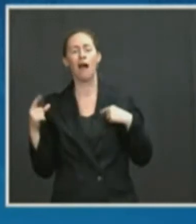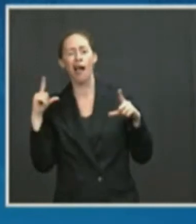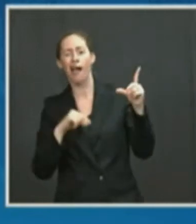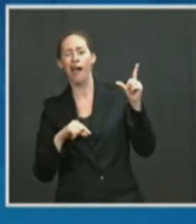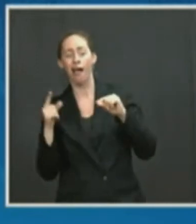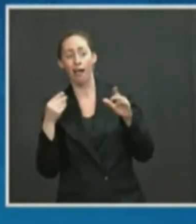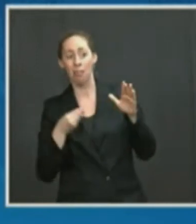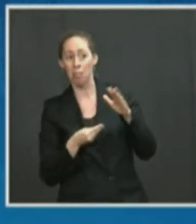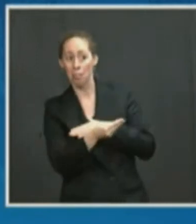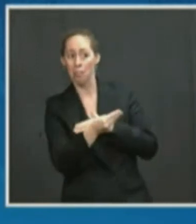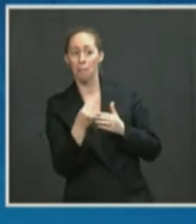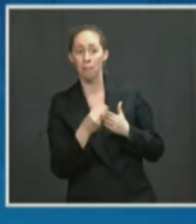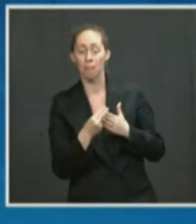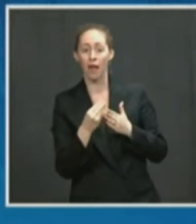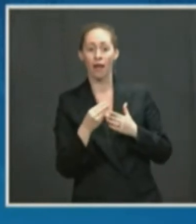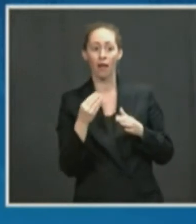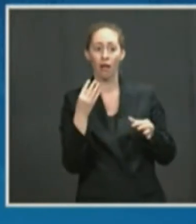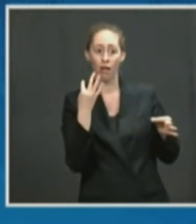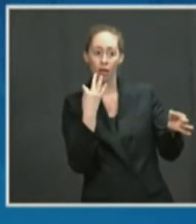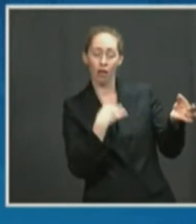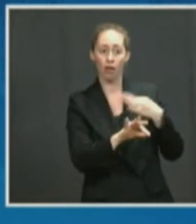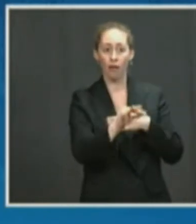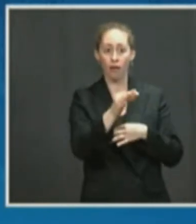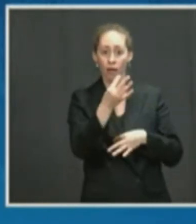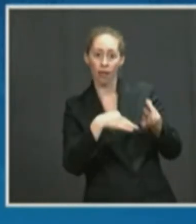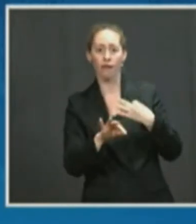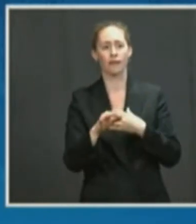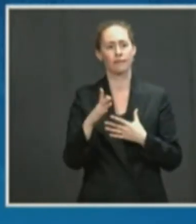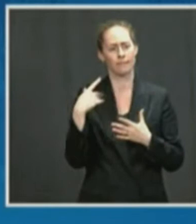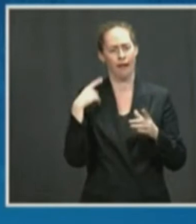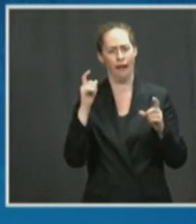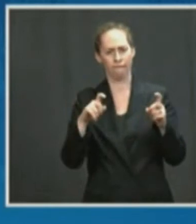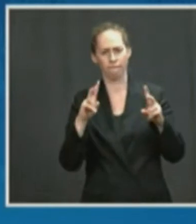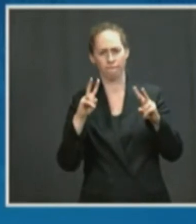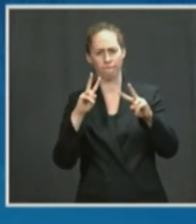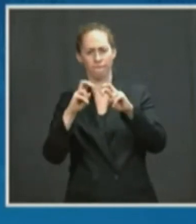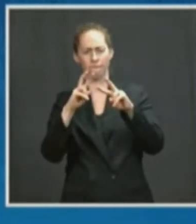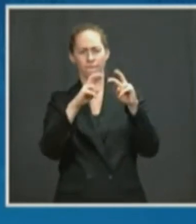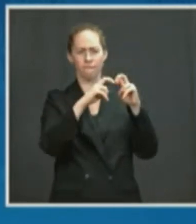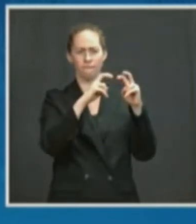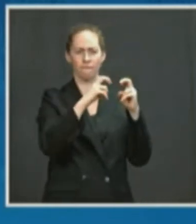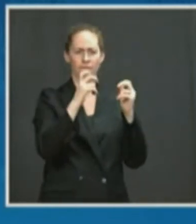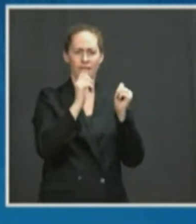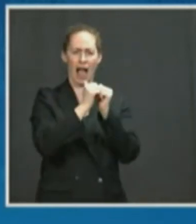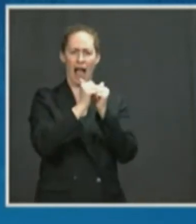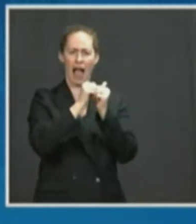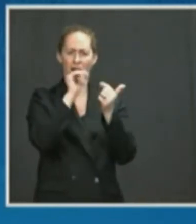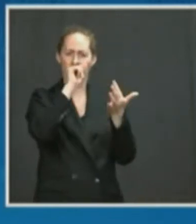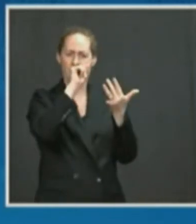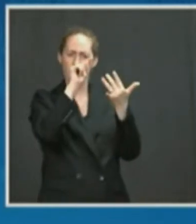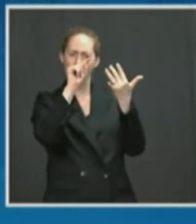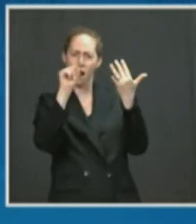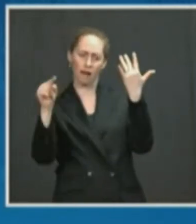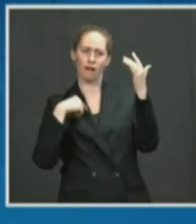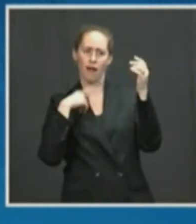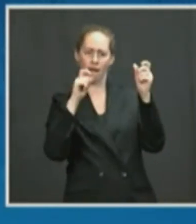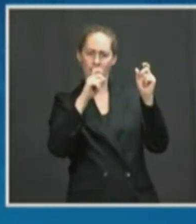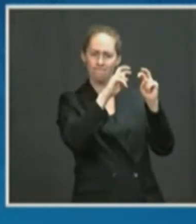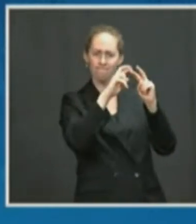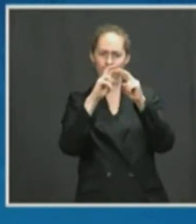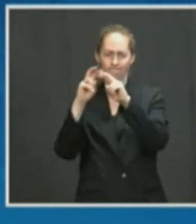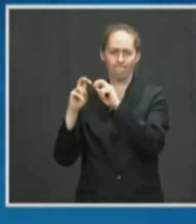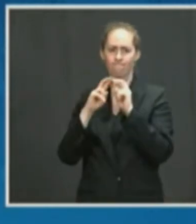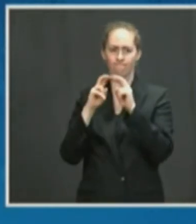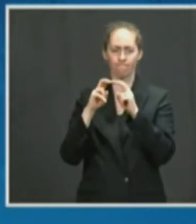been analyzing ways to face all of this before we came to government,